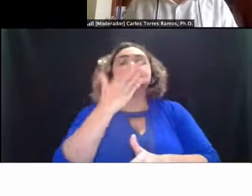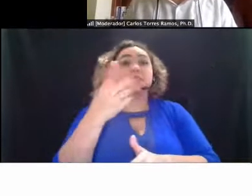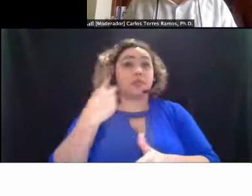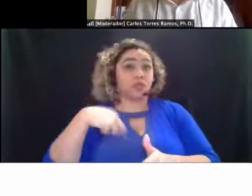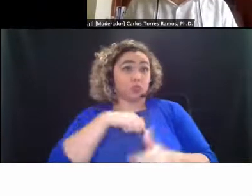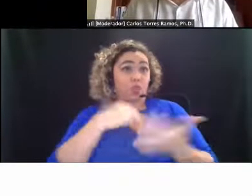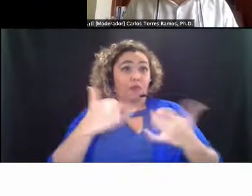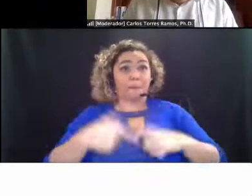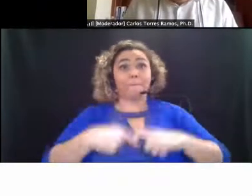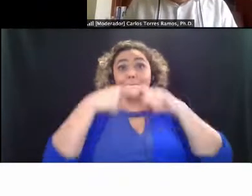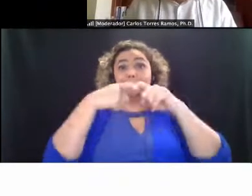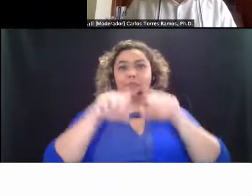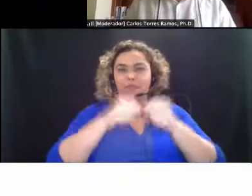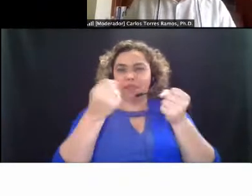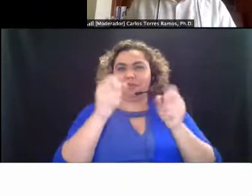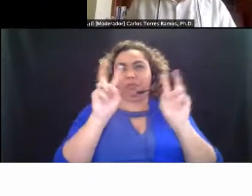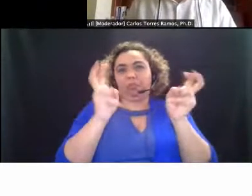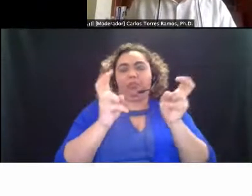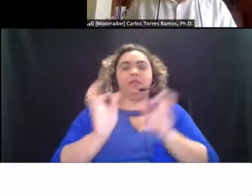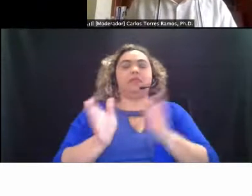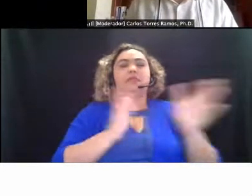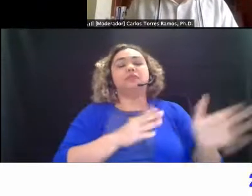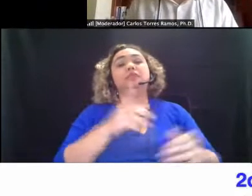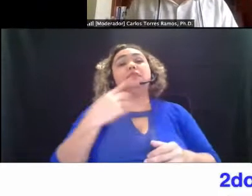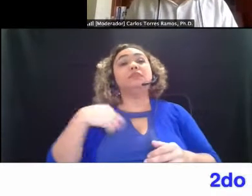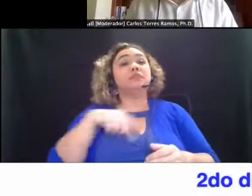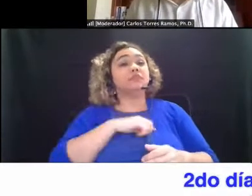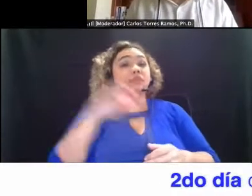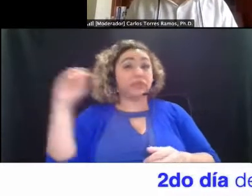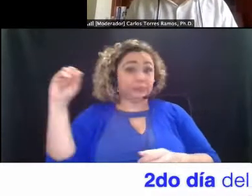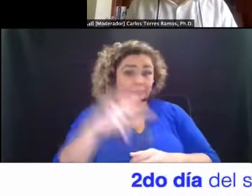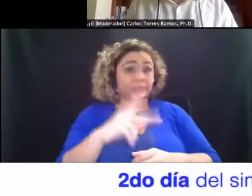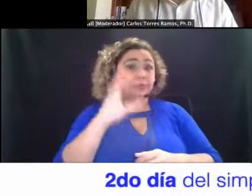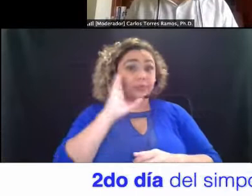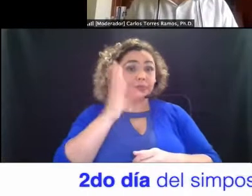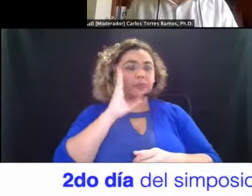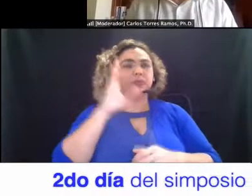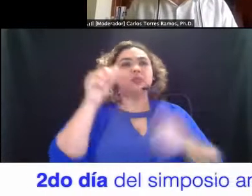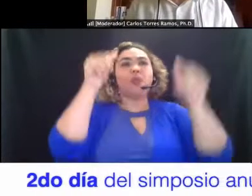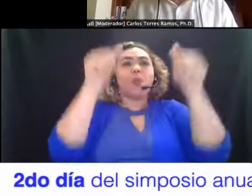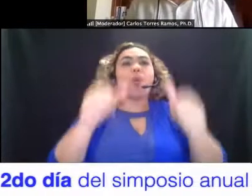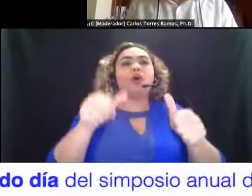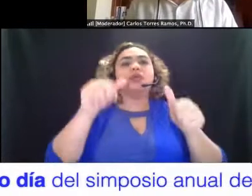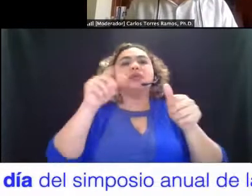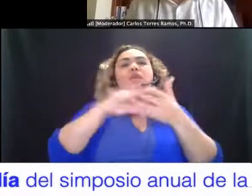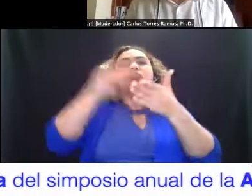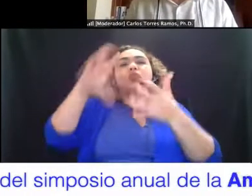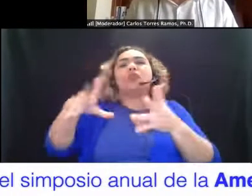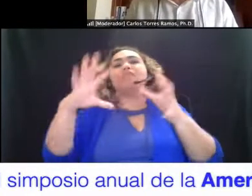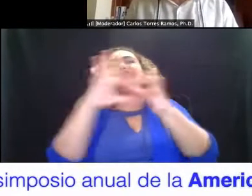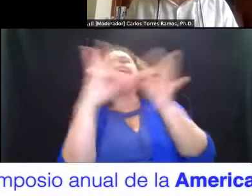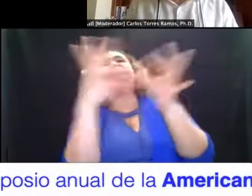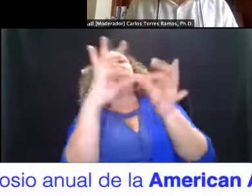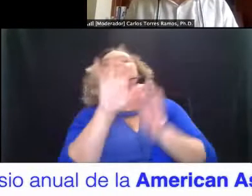break. And then we're coming back for the poster sessions. Please